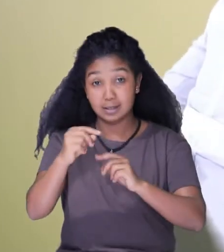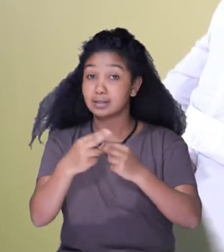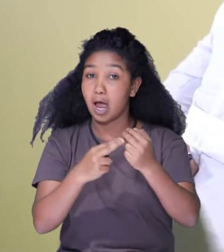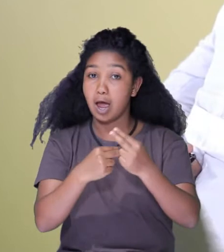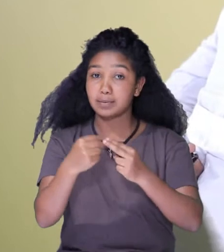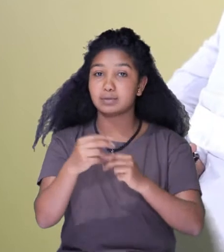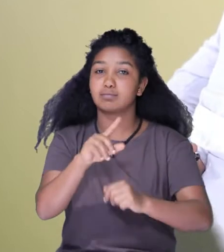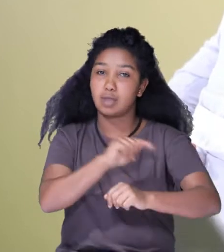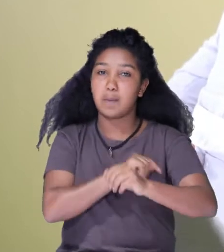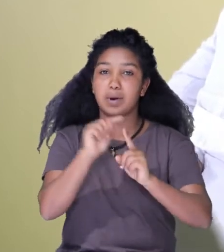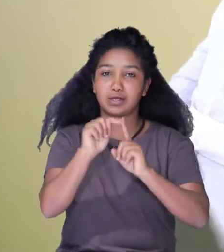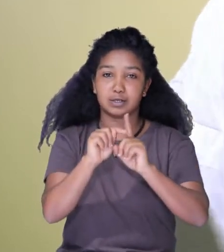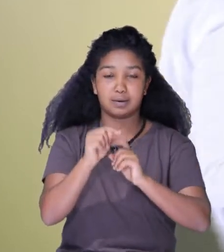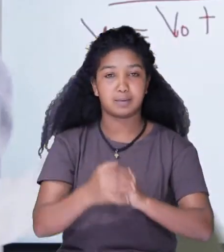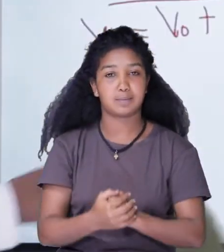times temperature.